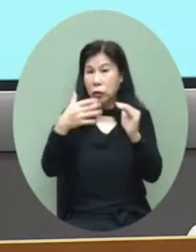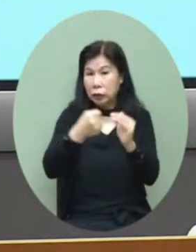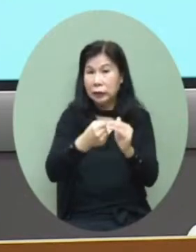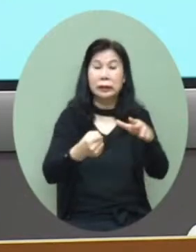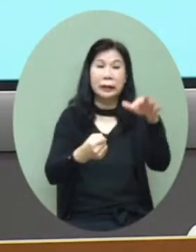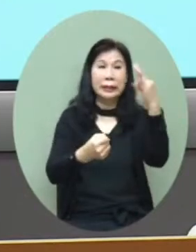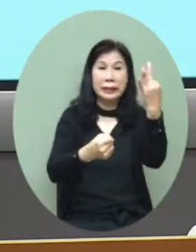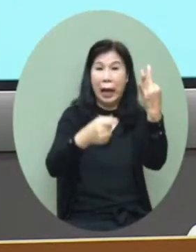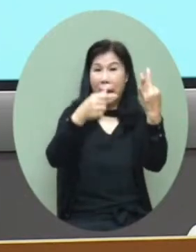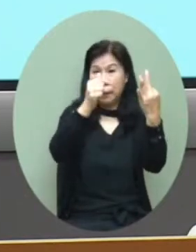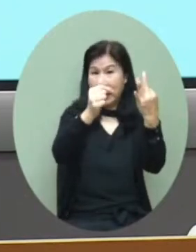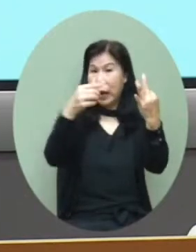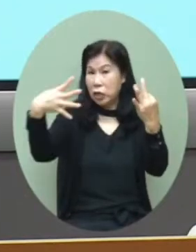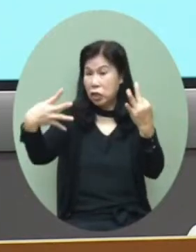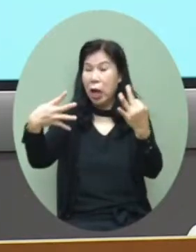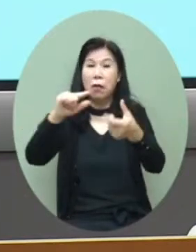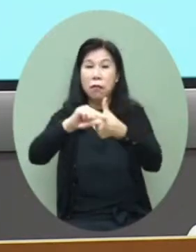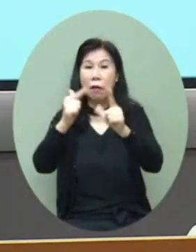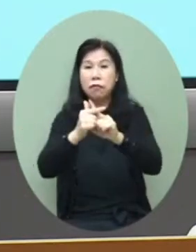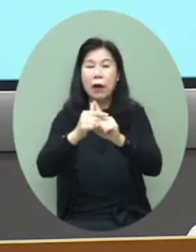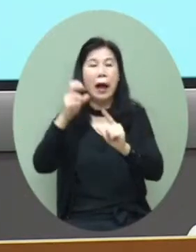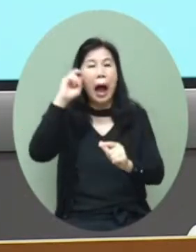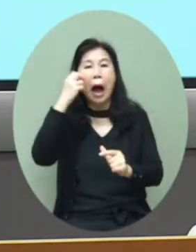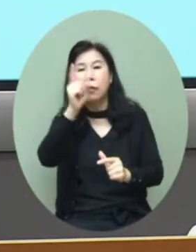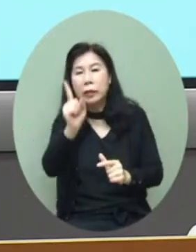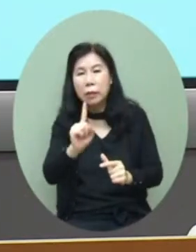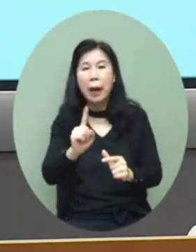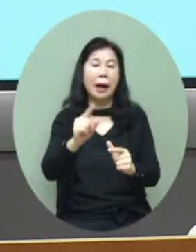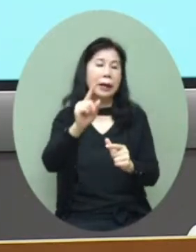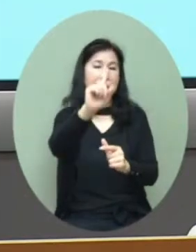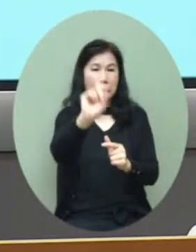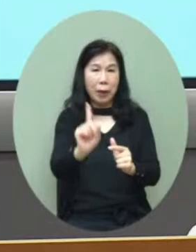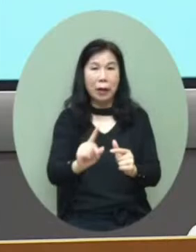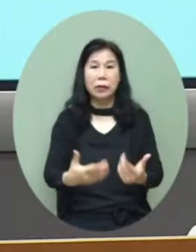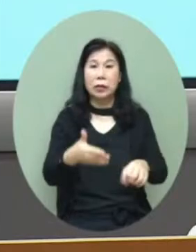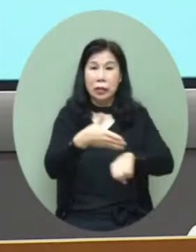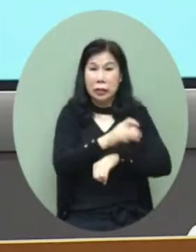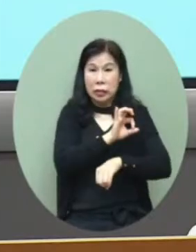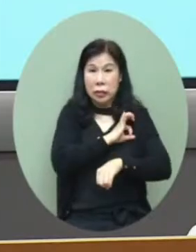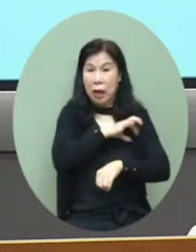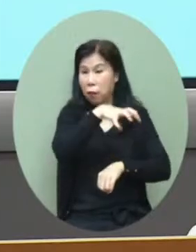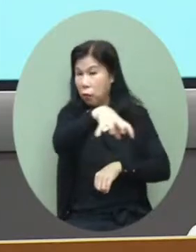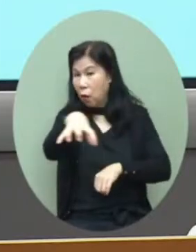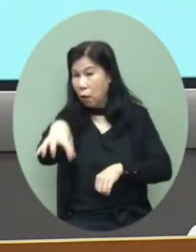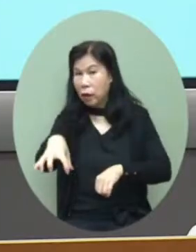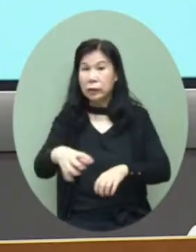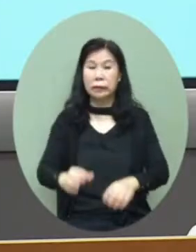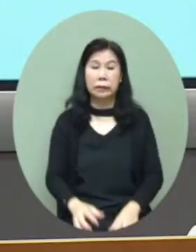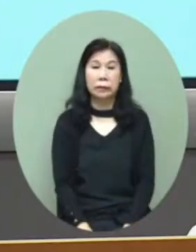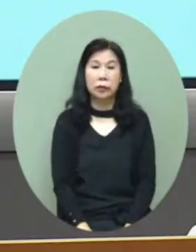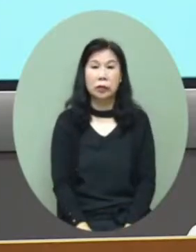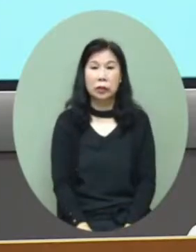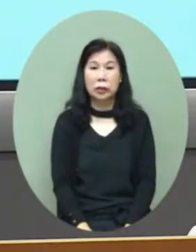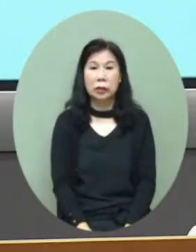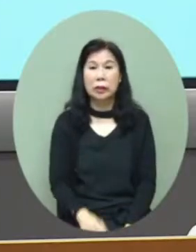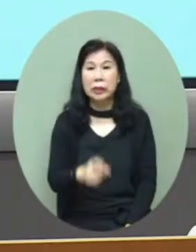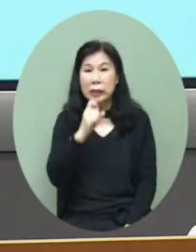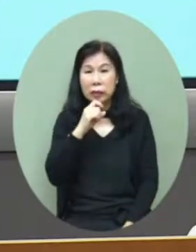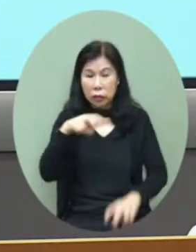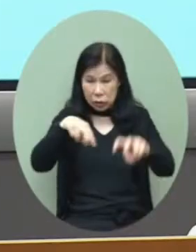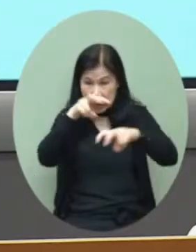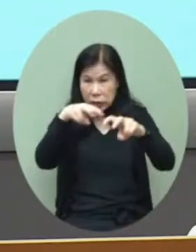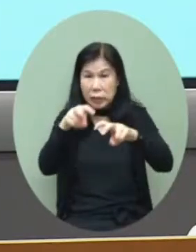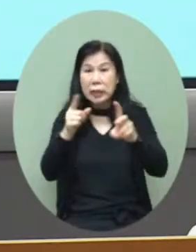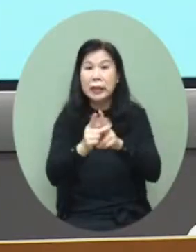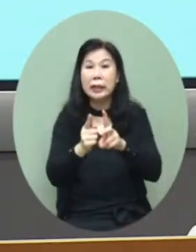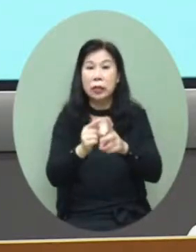normal activities. The Secretary for Health has already said that in relation to